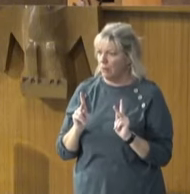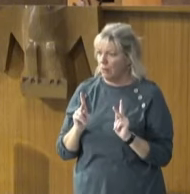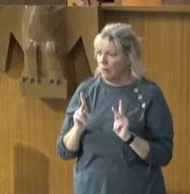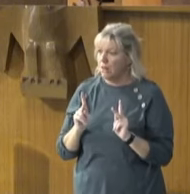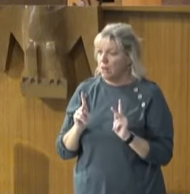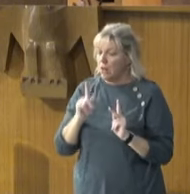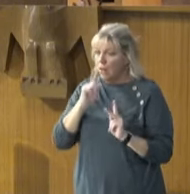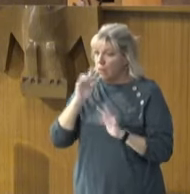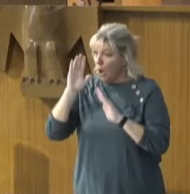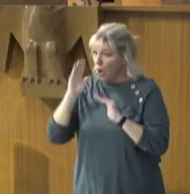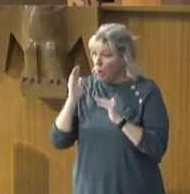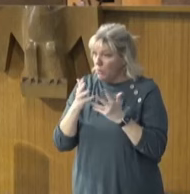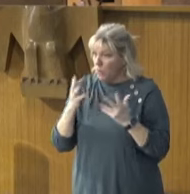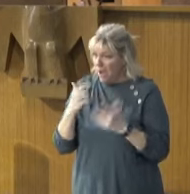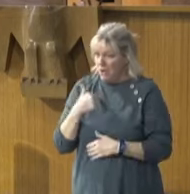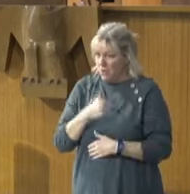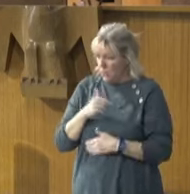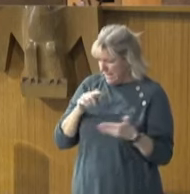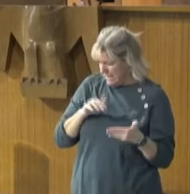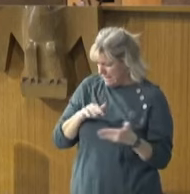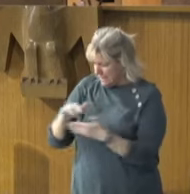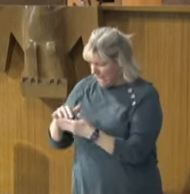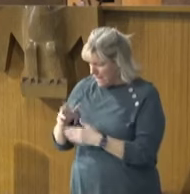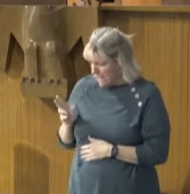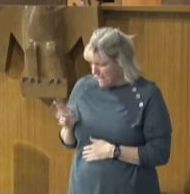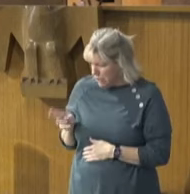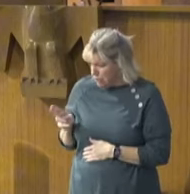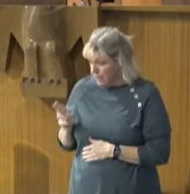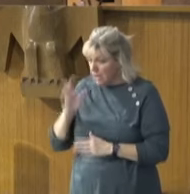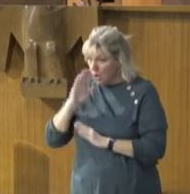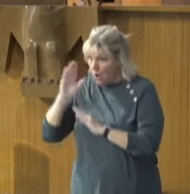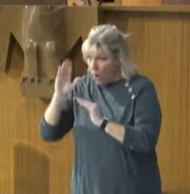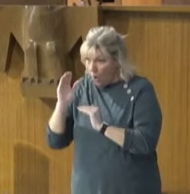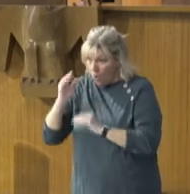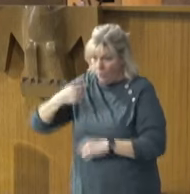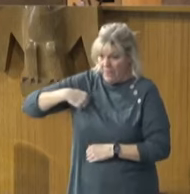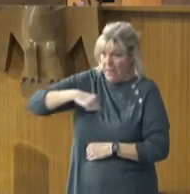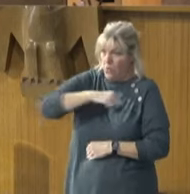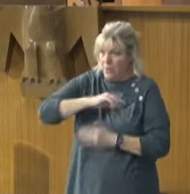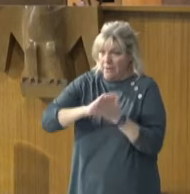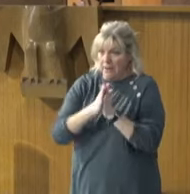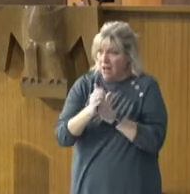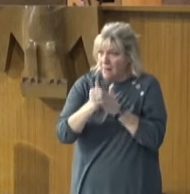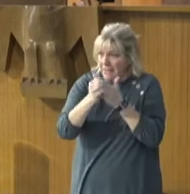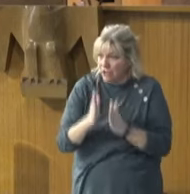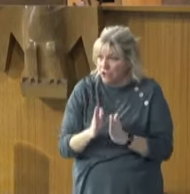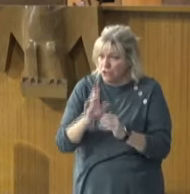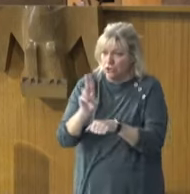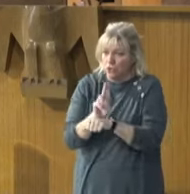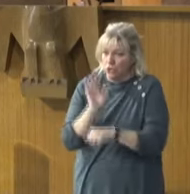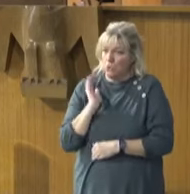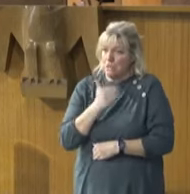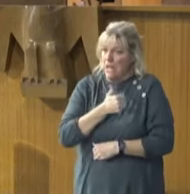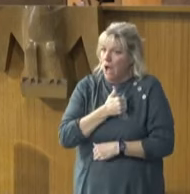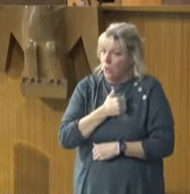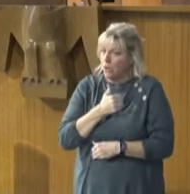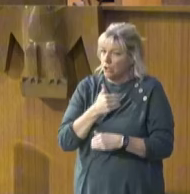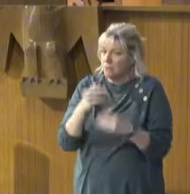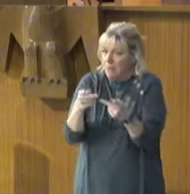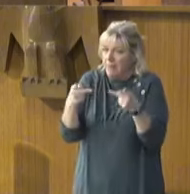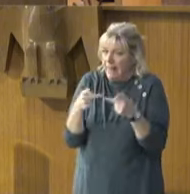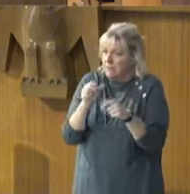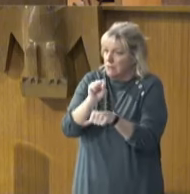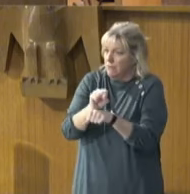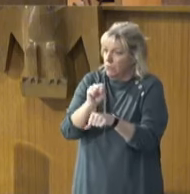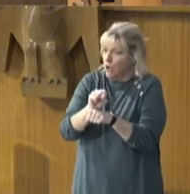studying the moral failures of the past, participants could hopefully use their vocational platforms to stand